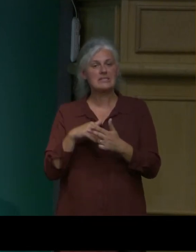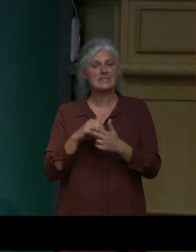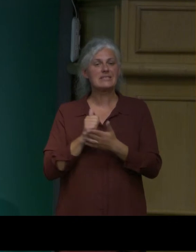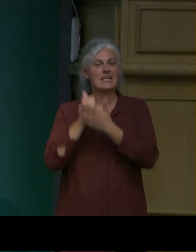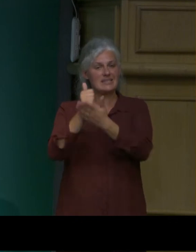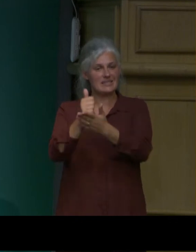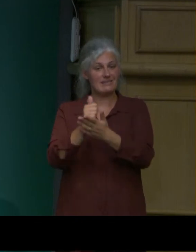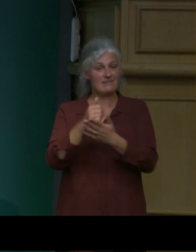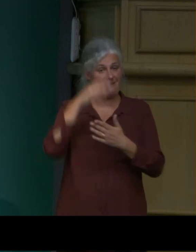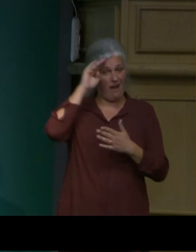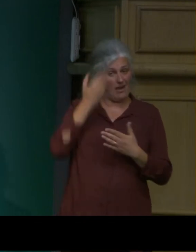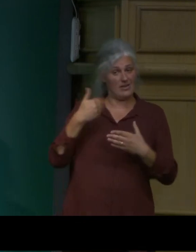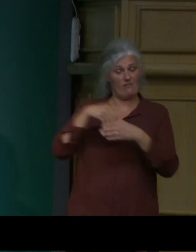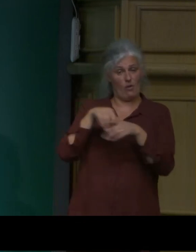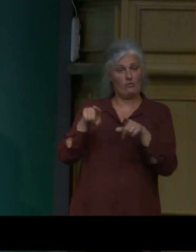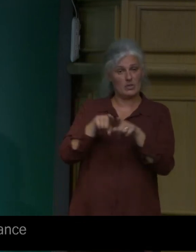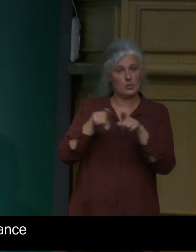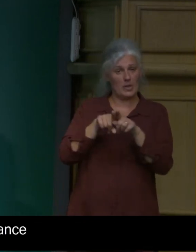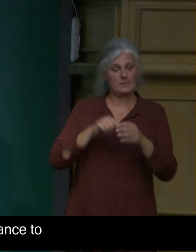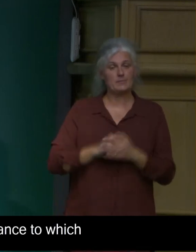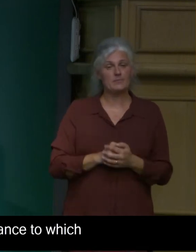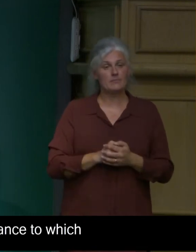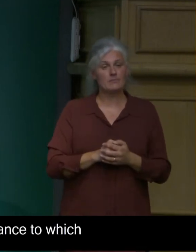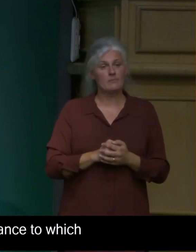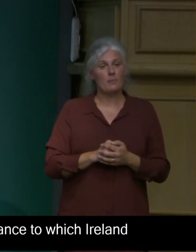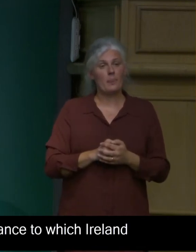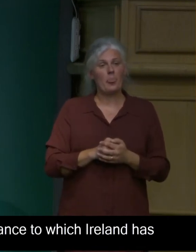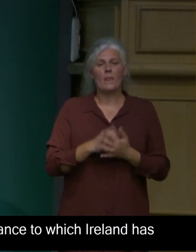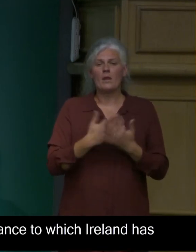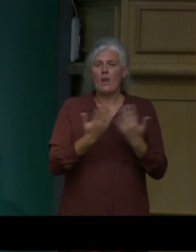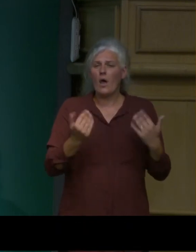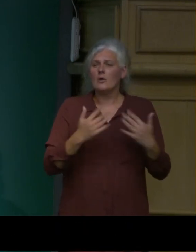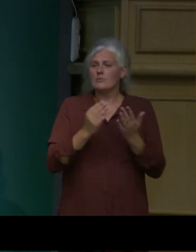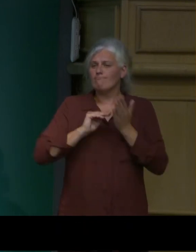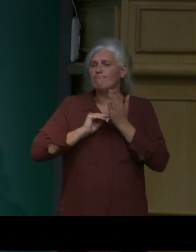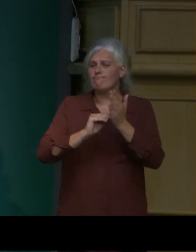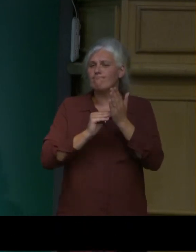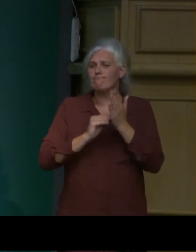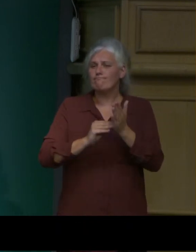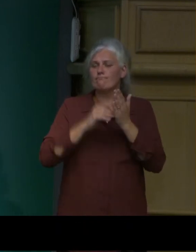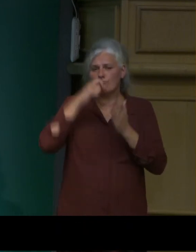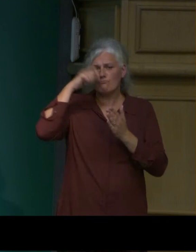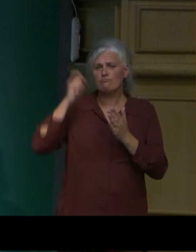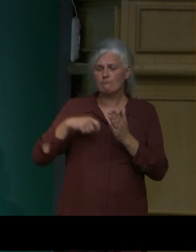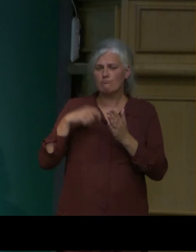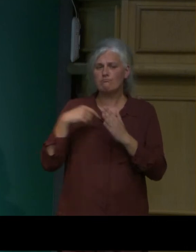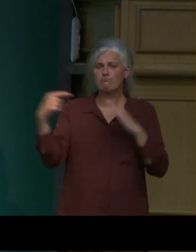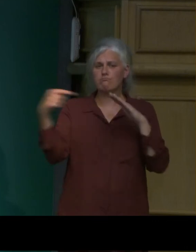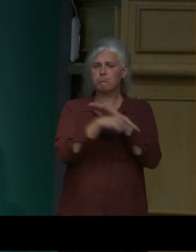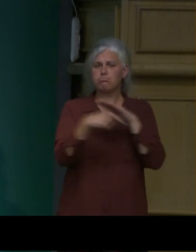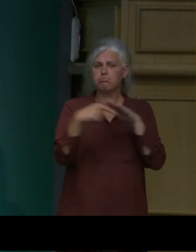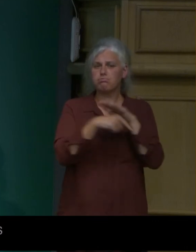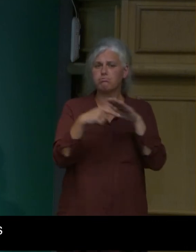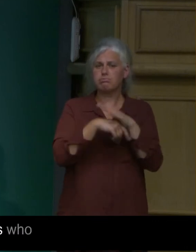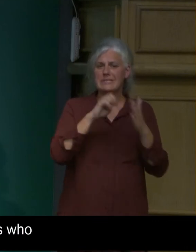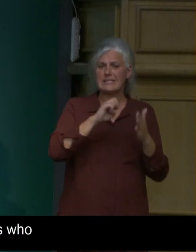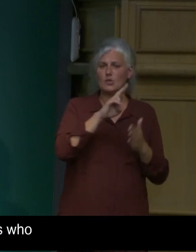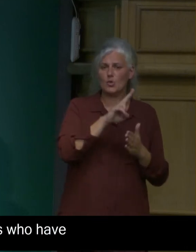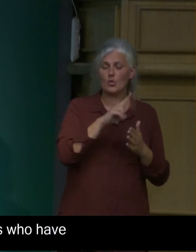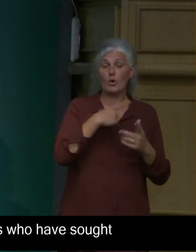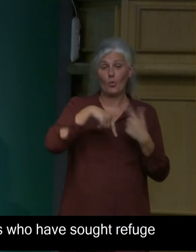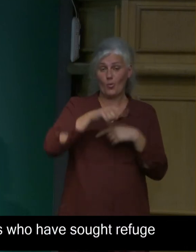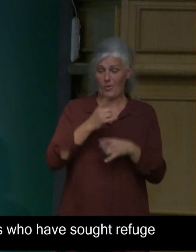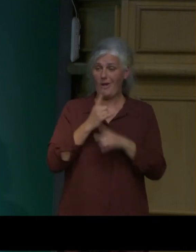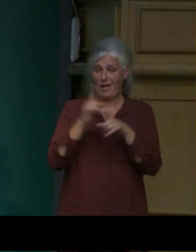Ireland has contributed in welcoming the millions of ukrainians who have sought refuge in the EU we've also